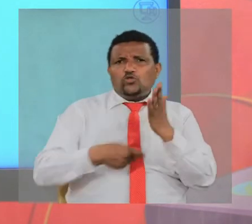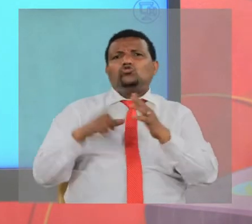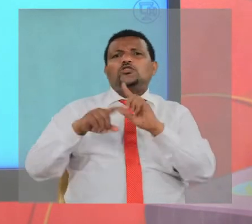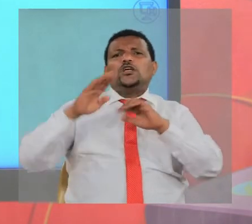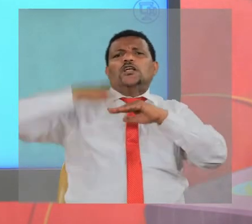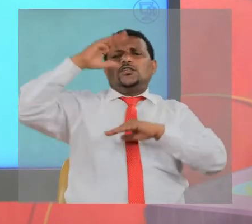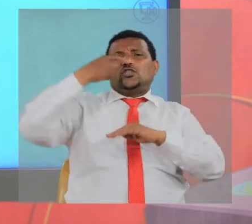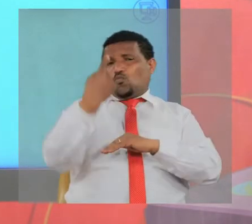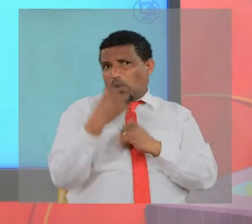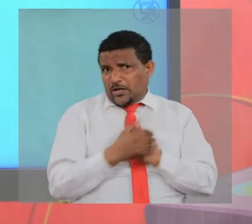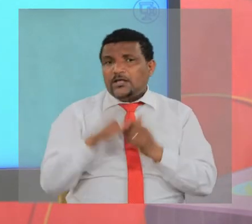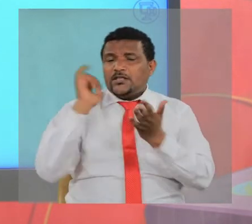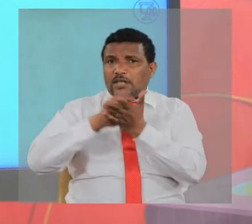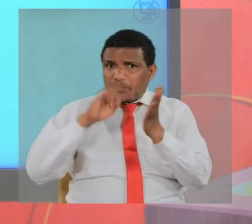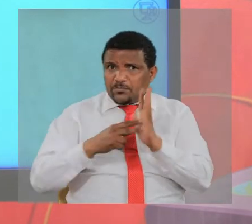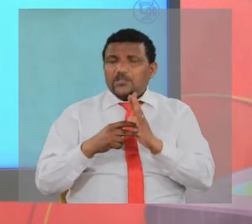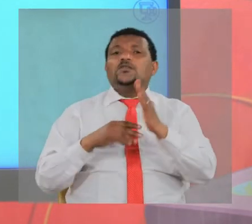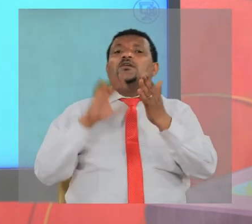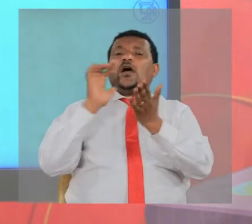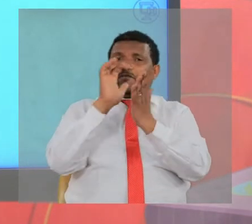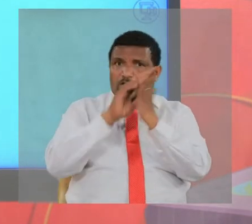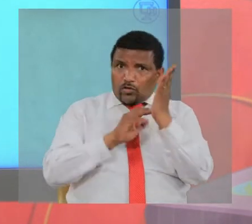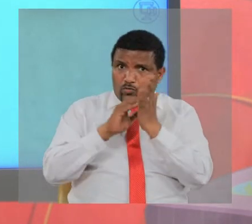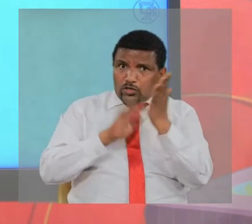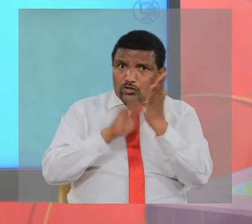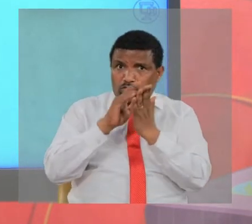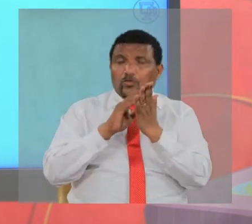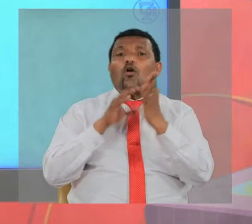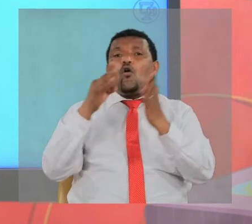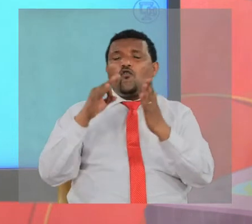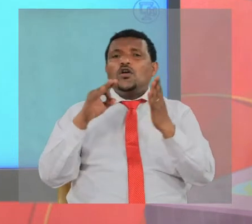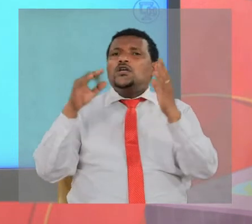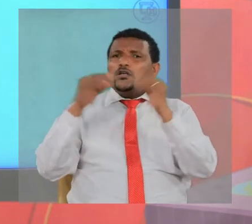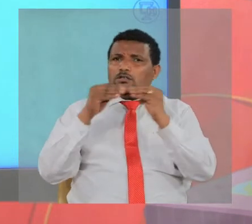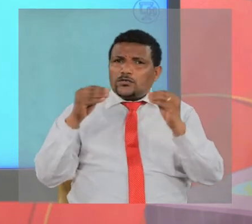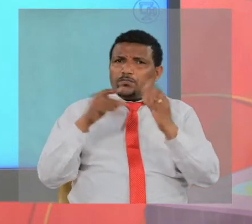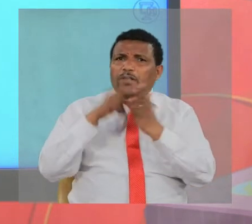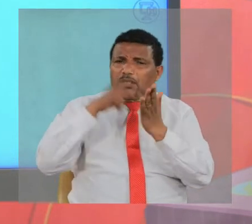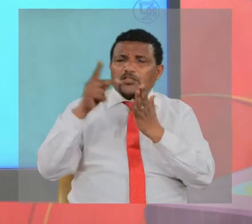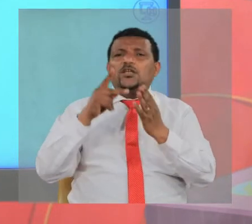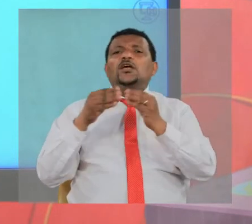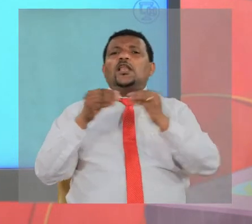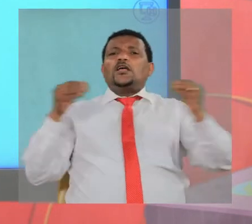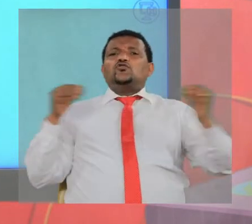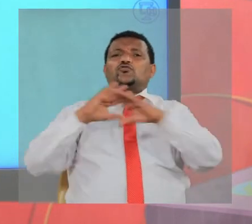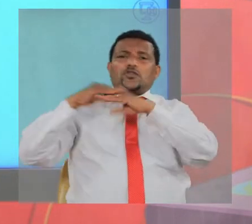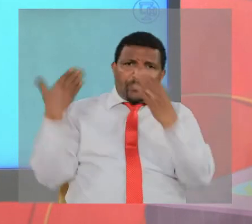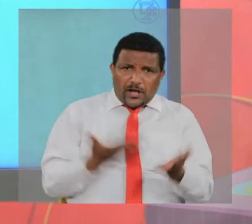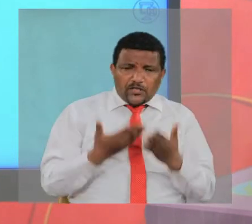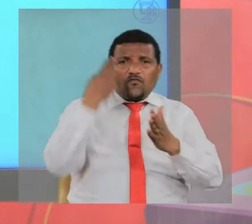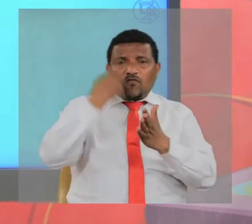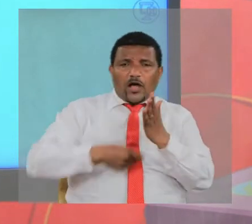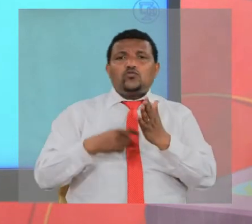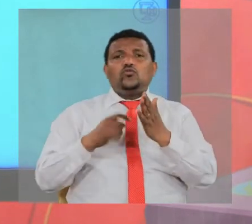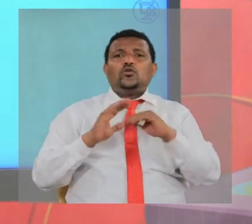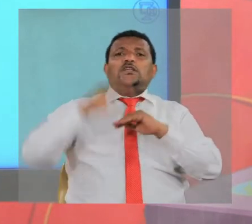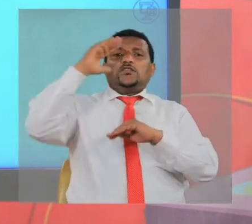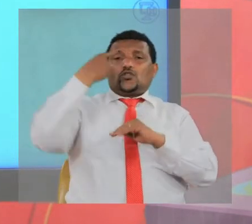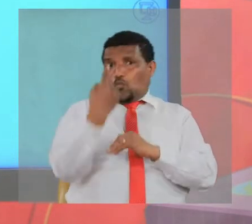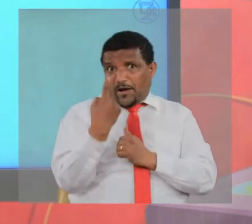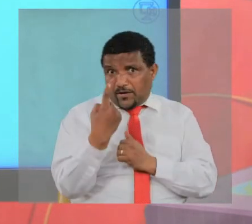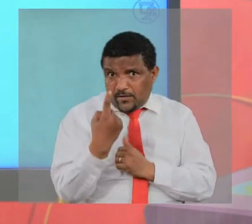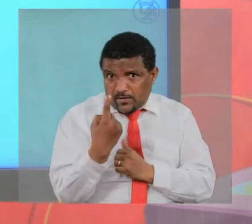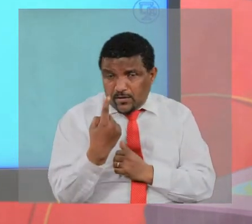greater than 1. That means after calculating the price elasticity of supply, if you get elasticity of supply value which is greater than